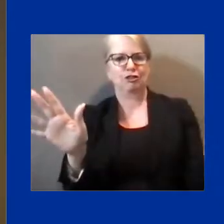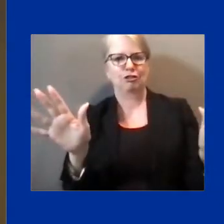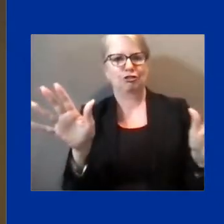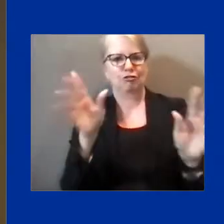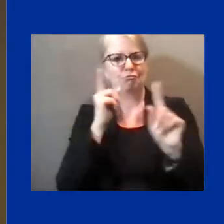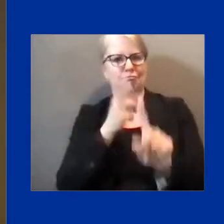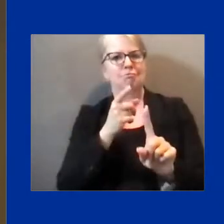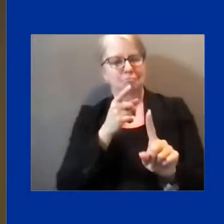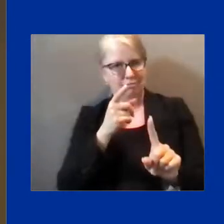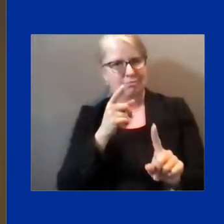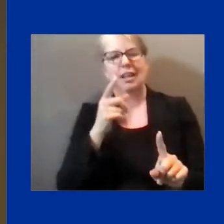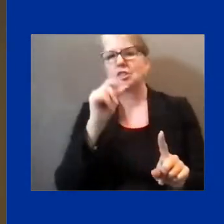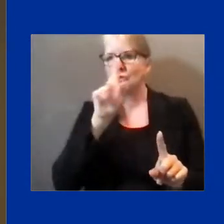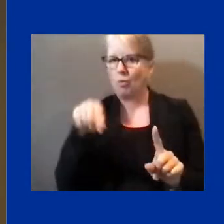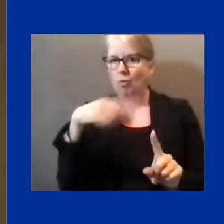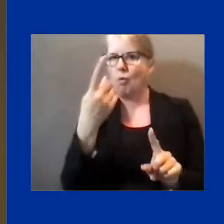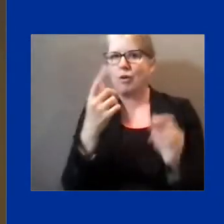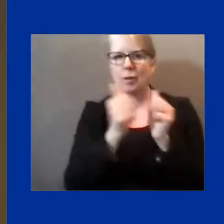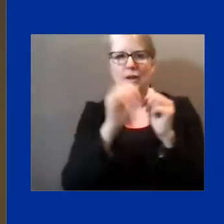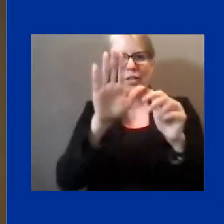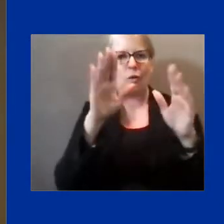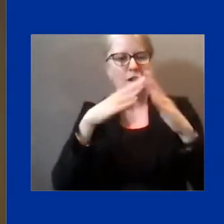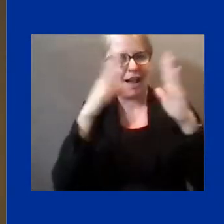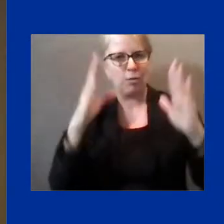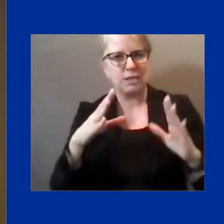that you should only be with your household.